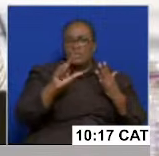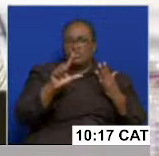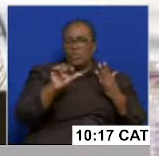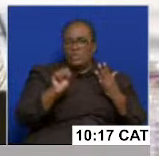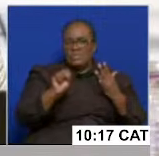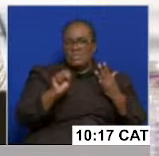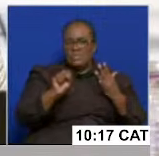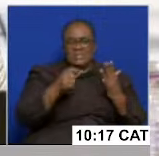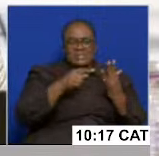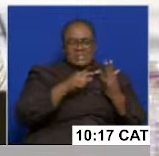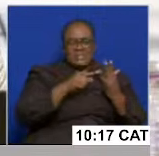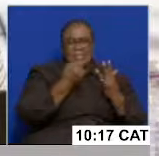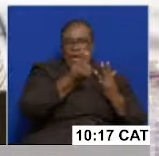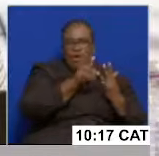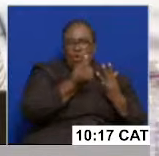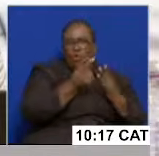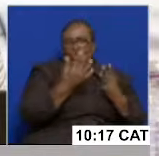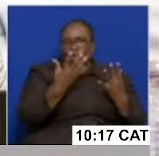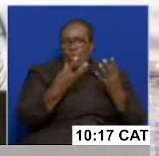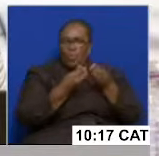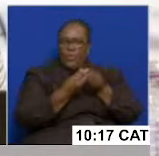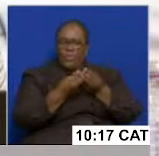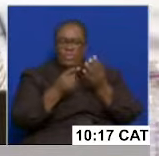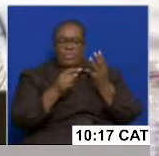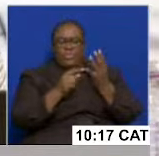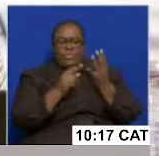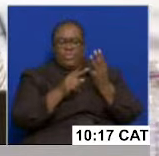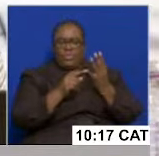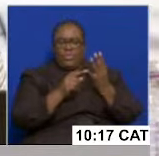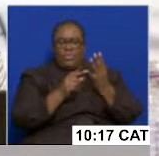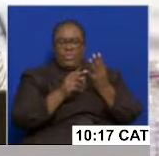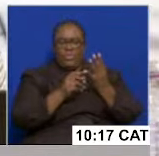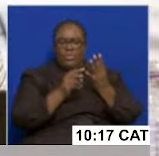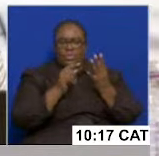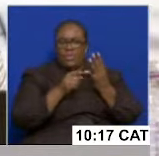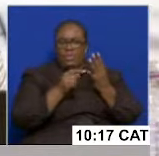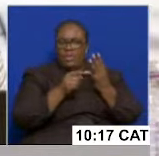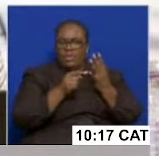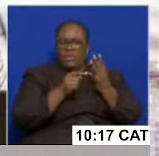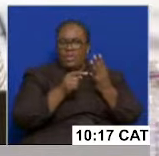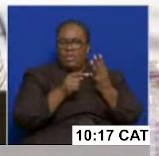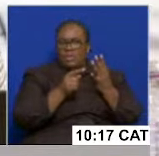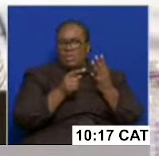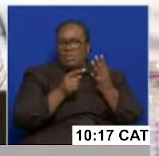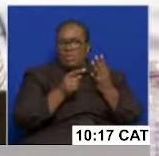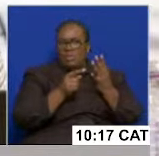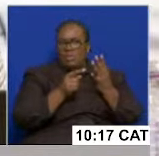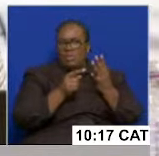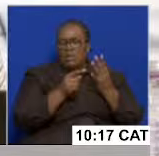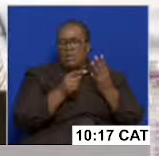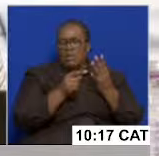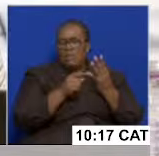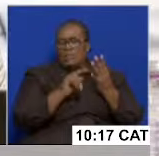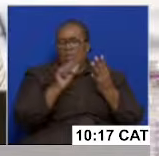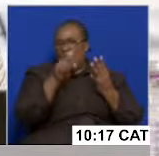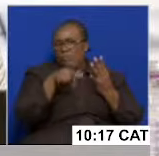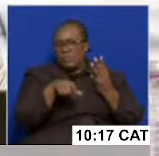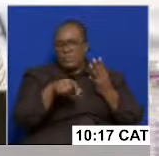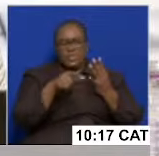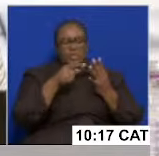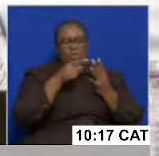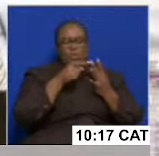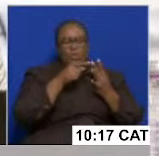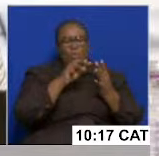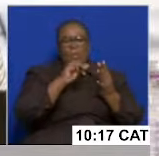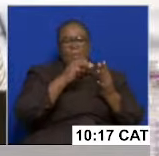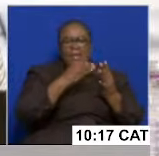and Mr. Mackenzie was alone in the car. All right, but your evidence is that you recall the three of